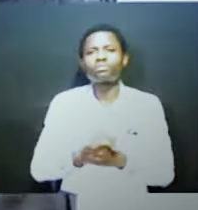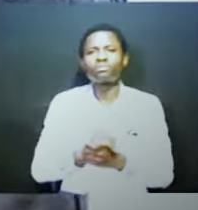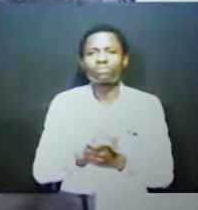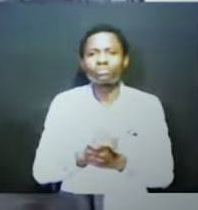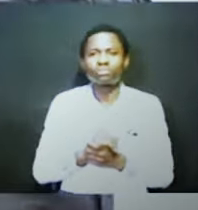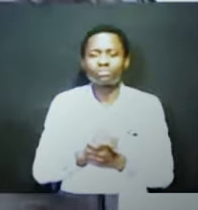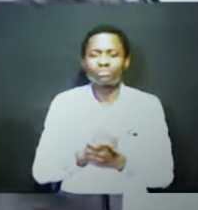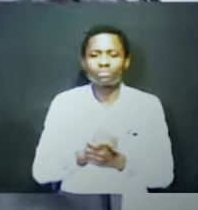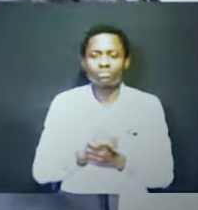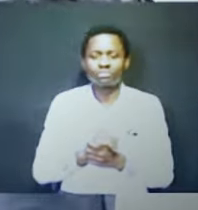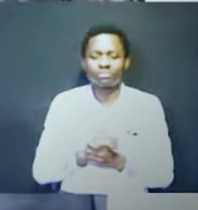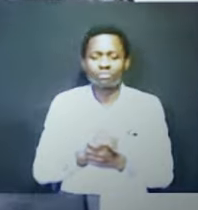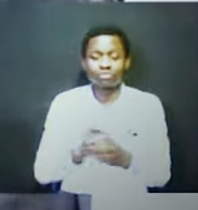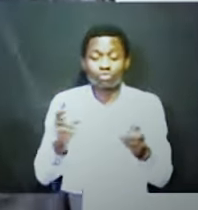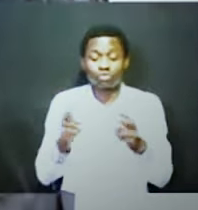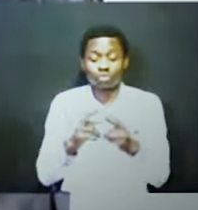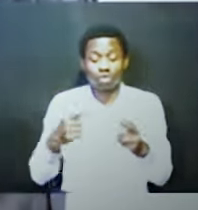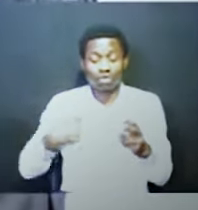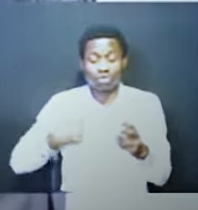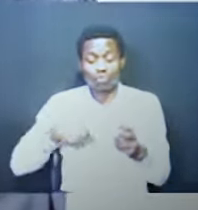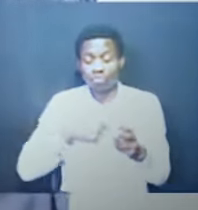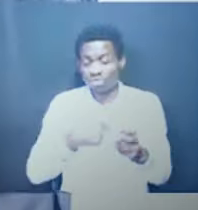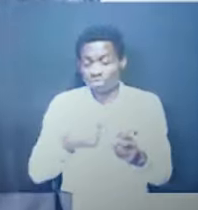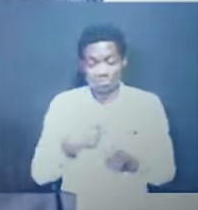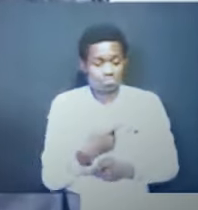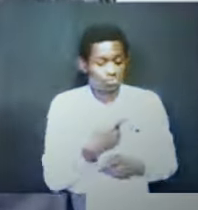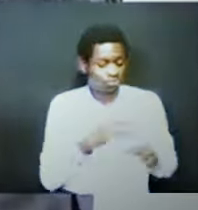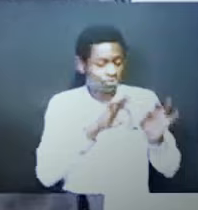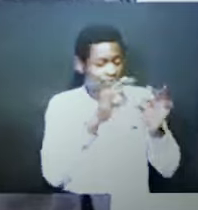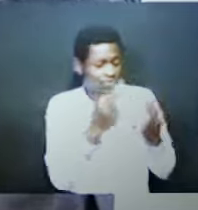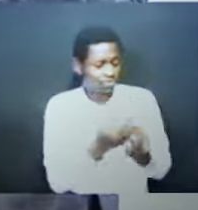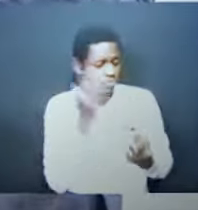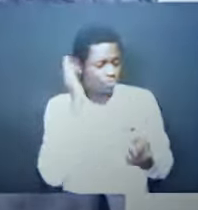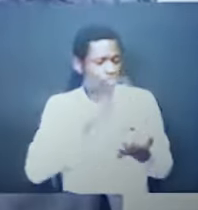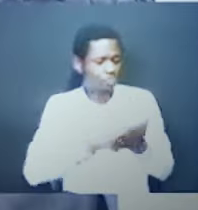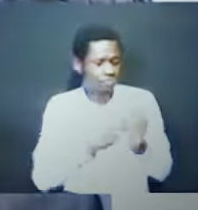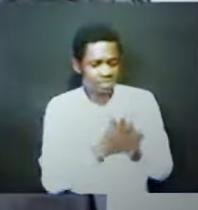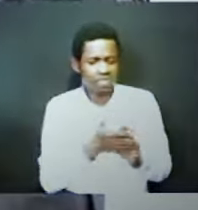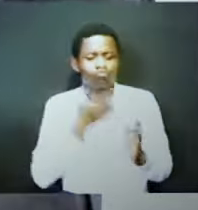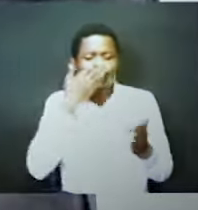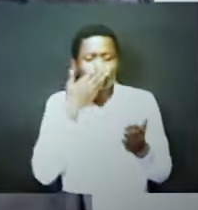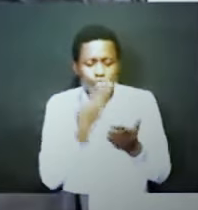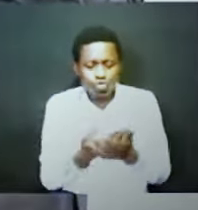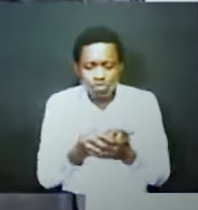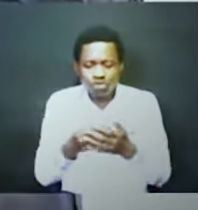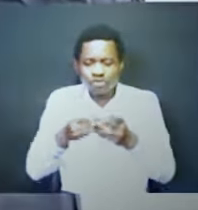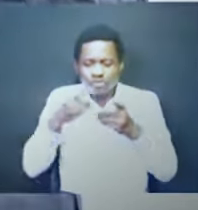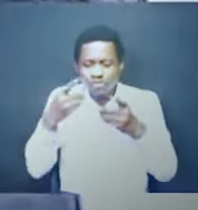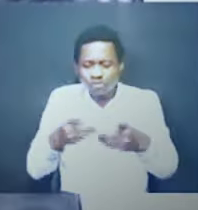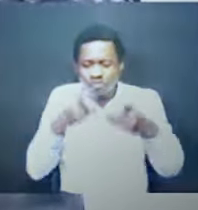Let it be that we, together with them, will be disciples of Jesus